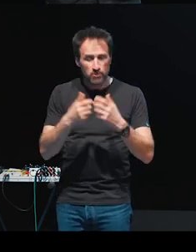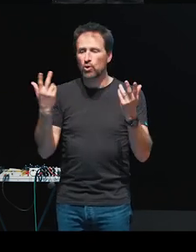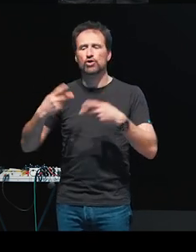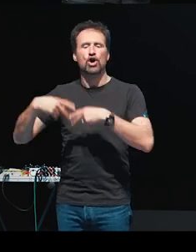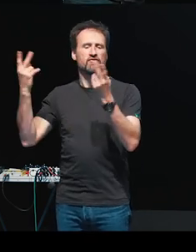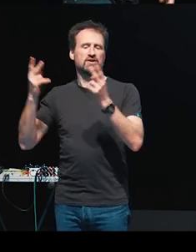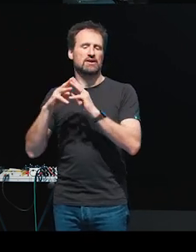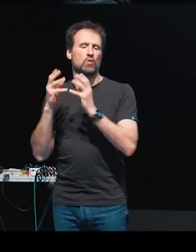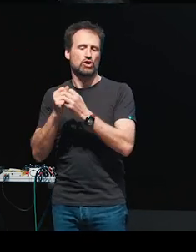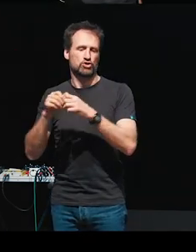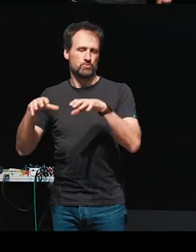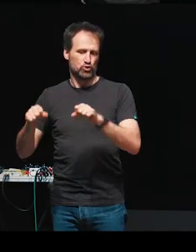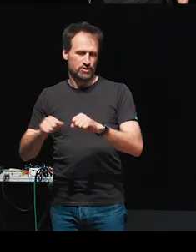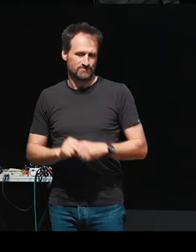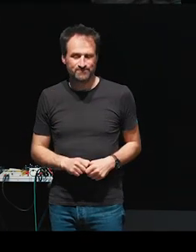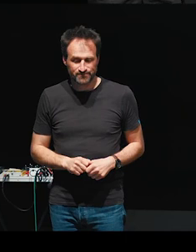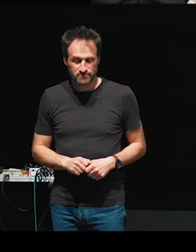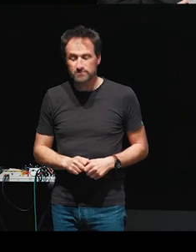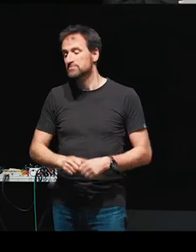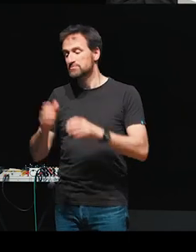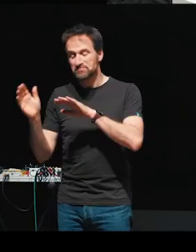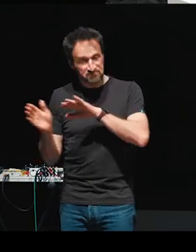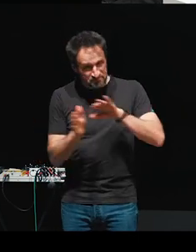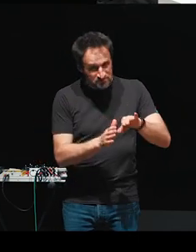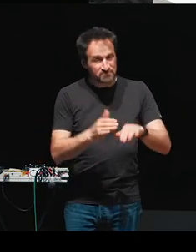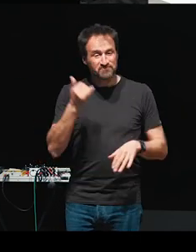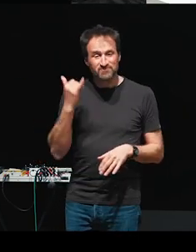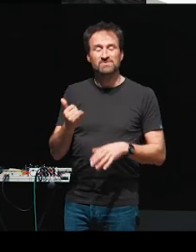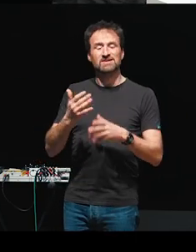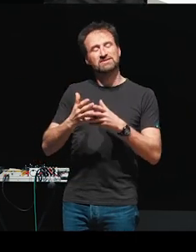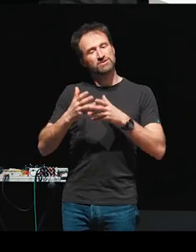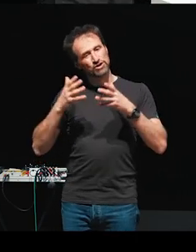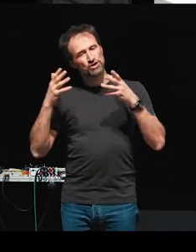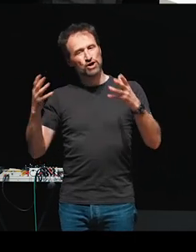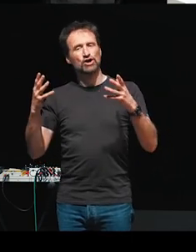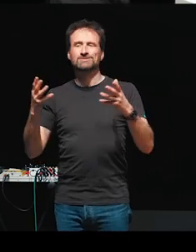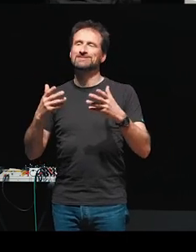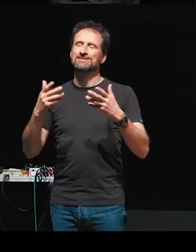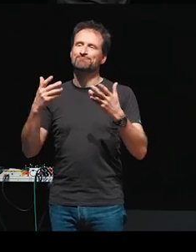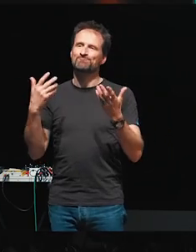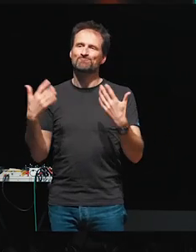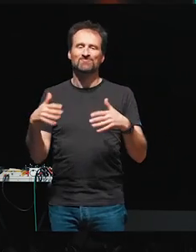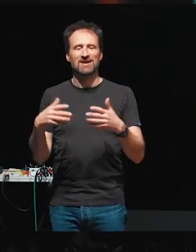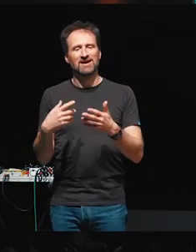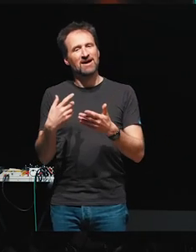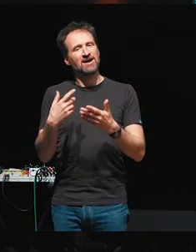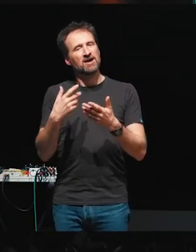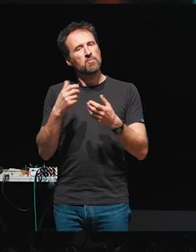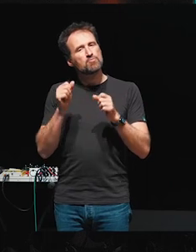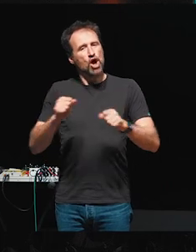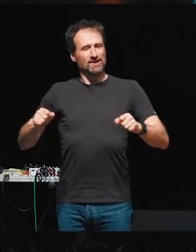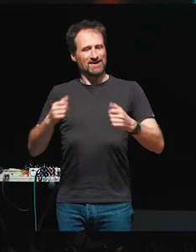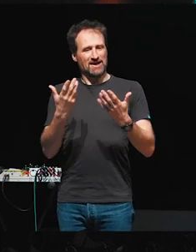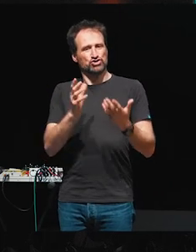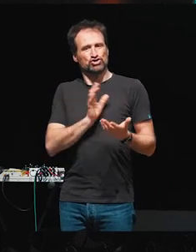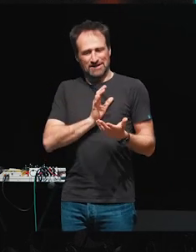one. Now let's come to the first big remedy I've prepared. Let's talk about web components. As you